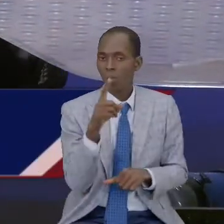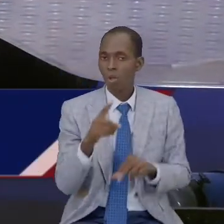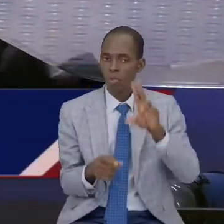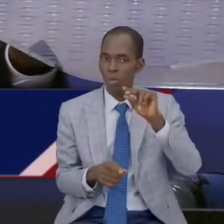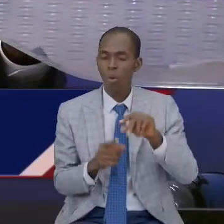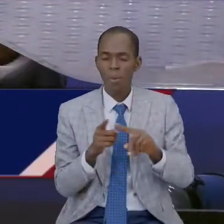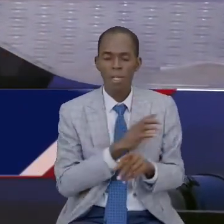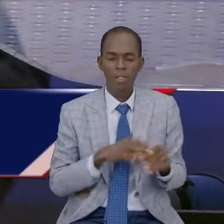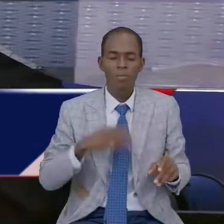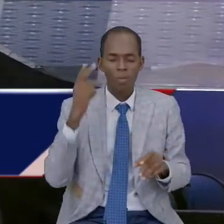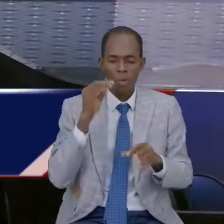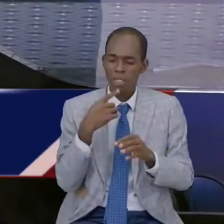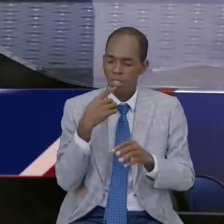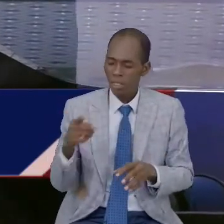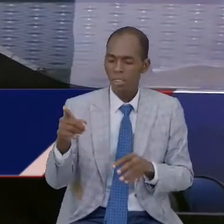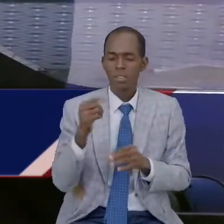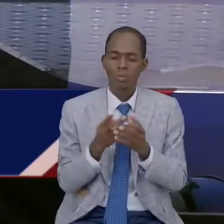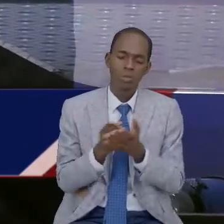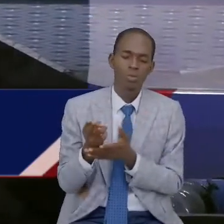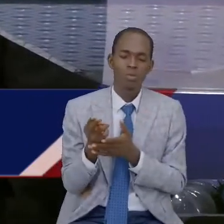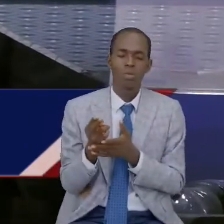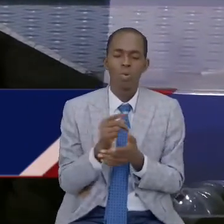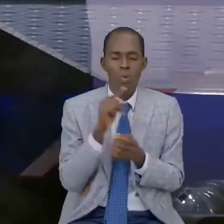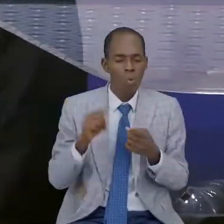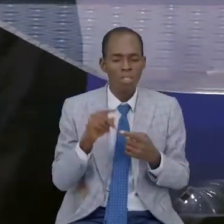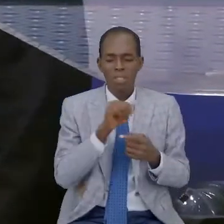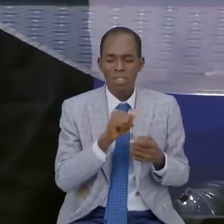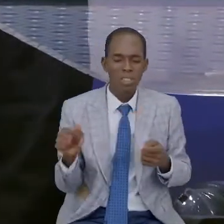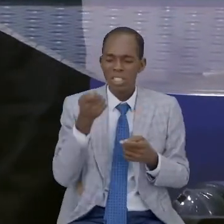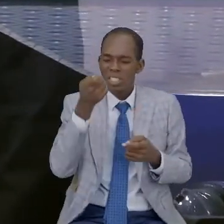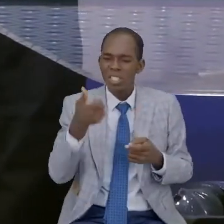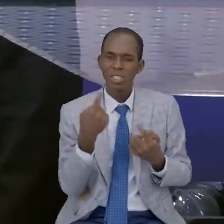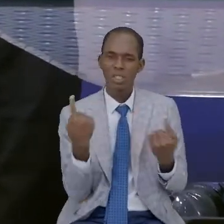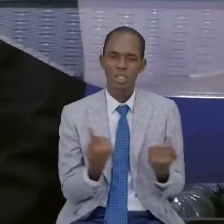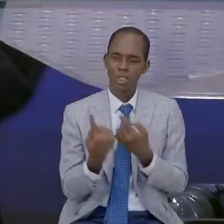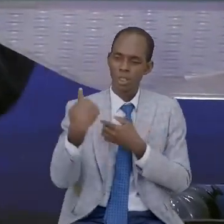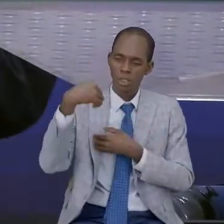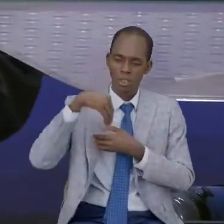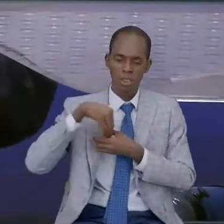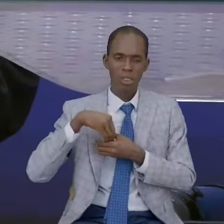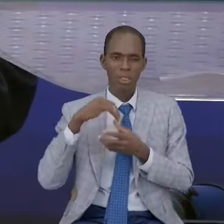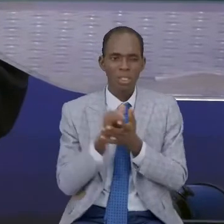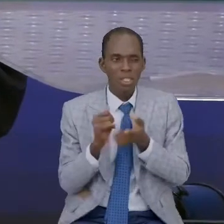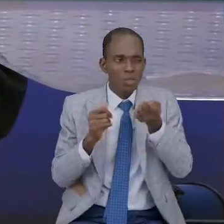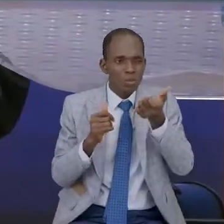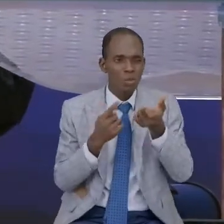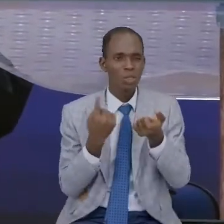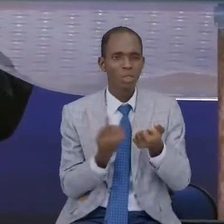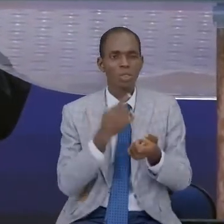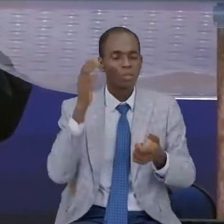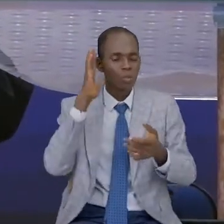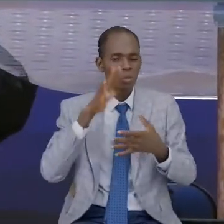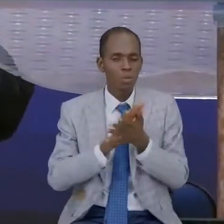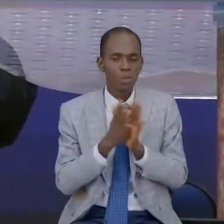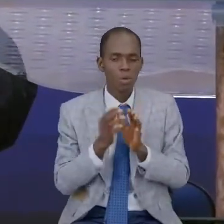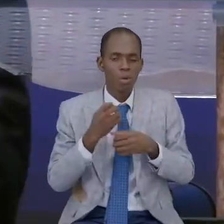them the truth and the fact that when a little sin comes in, that little sin